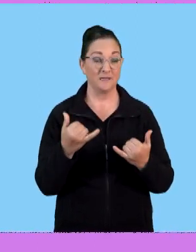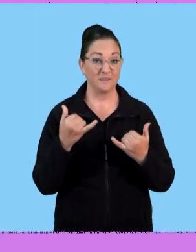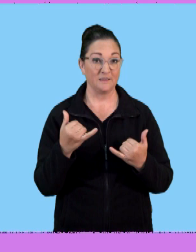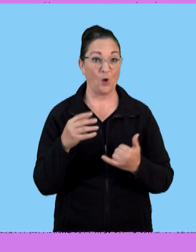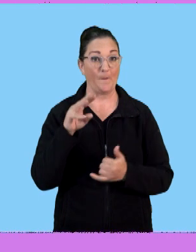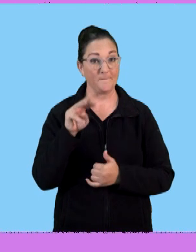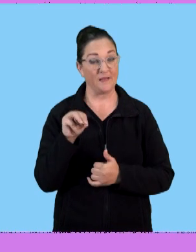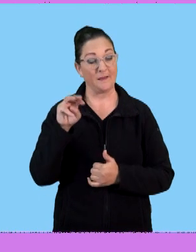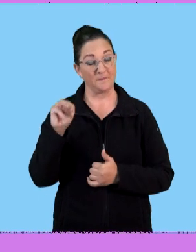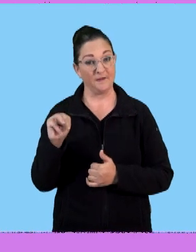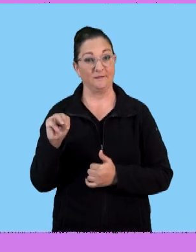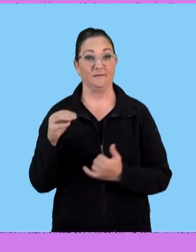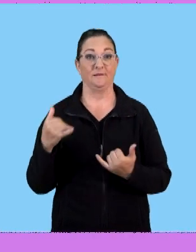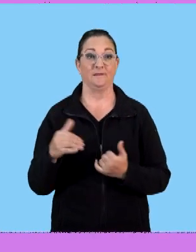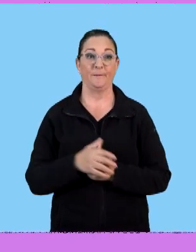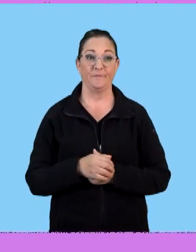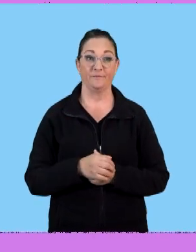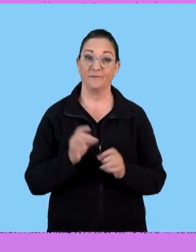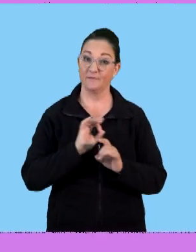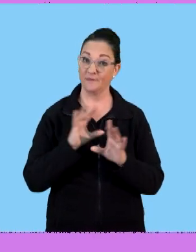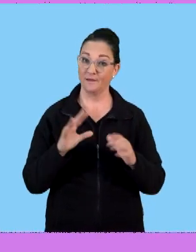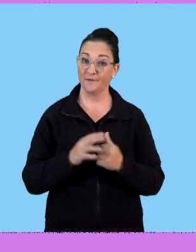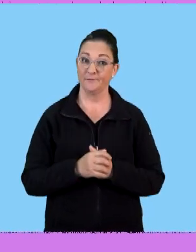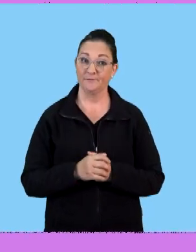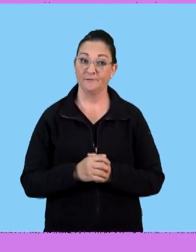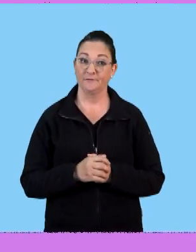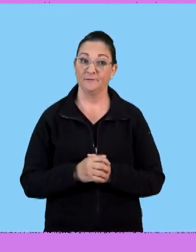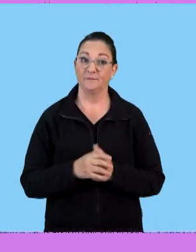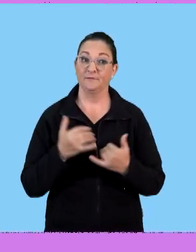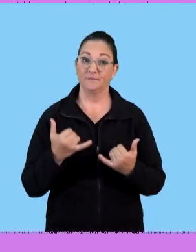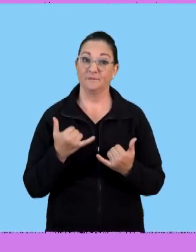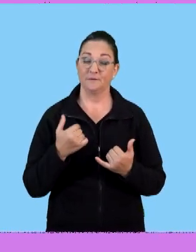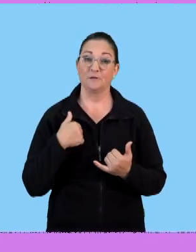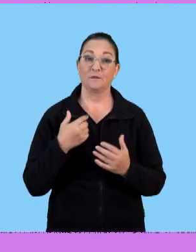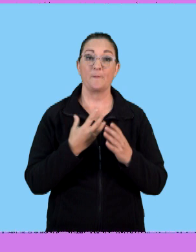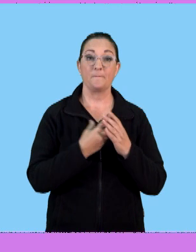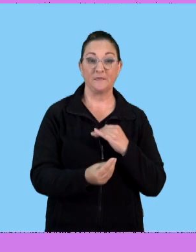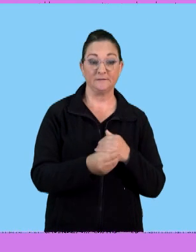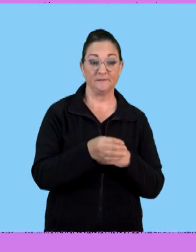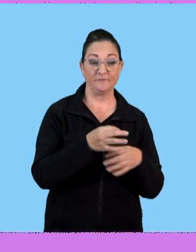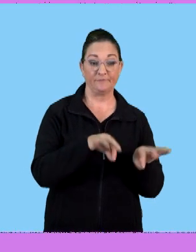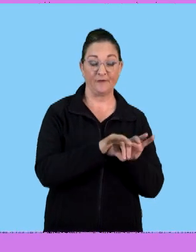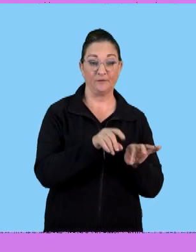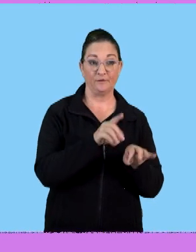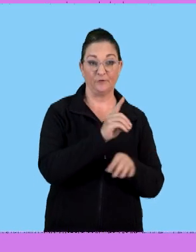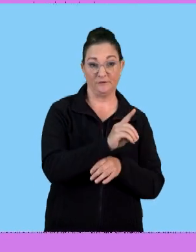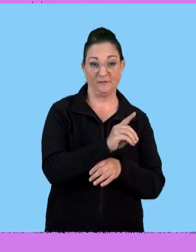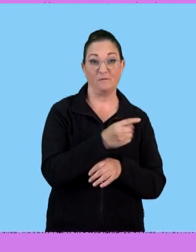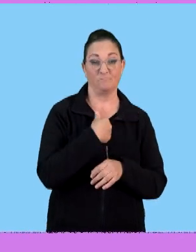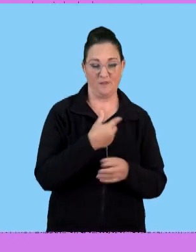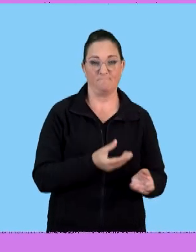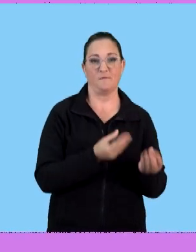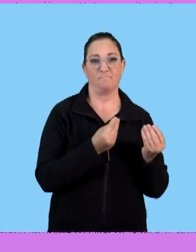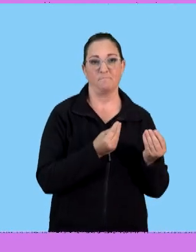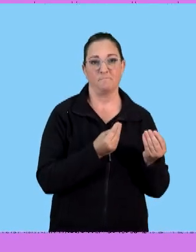note, now it is millimeters. Guys, are we clear? So basically, I found the missing value here, D, that